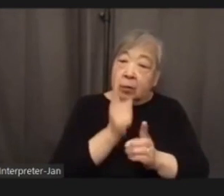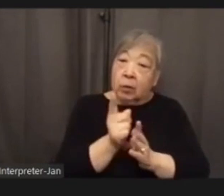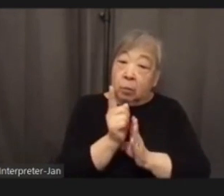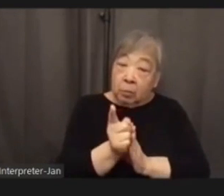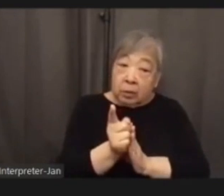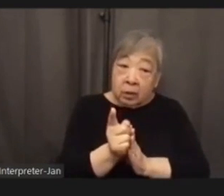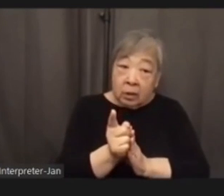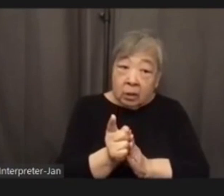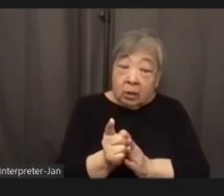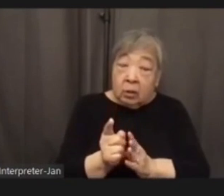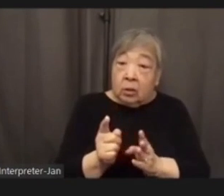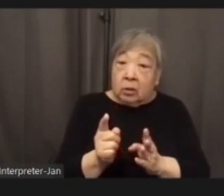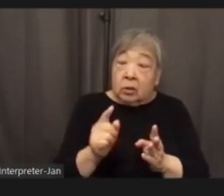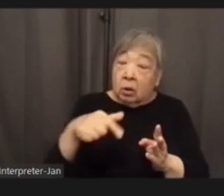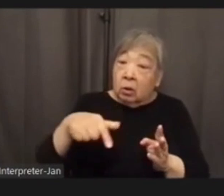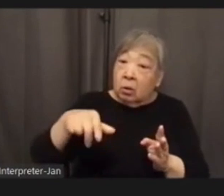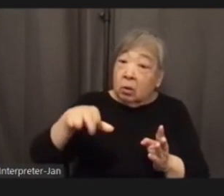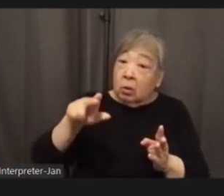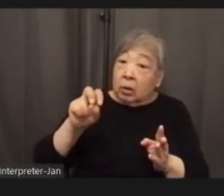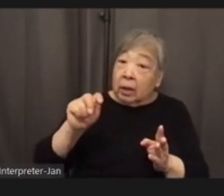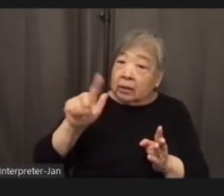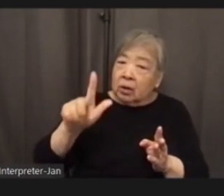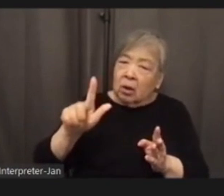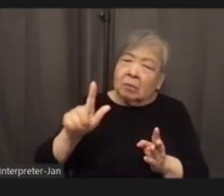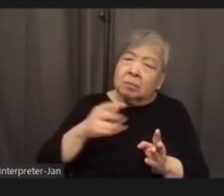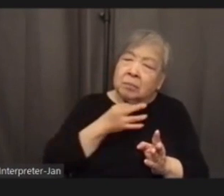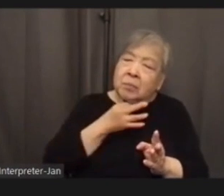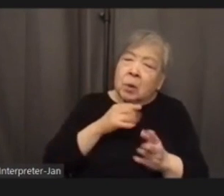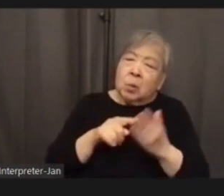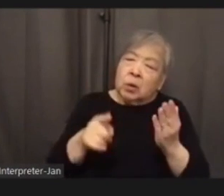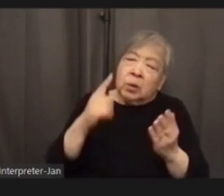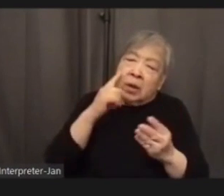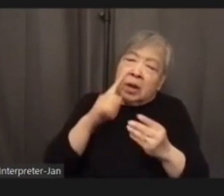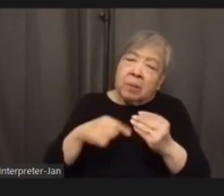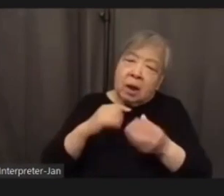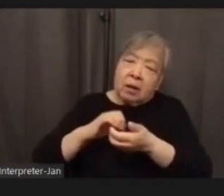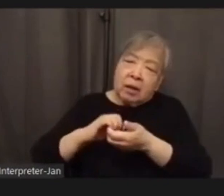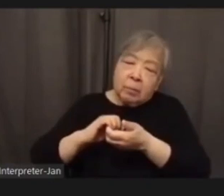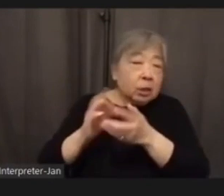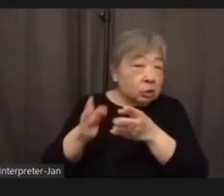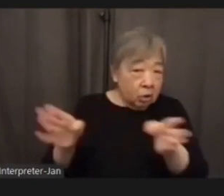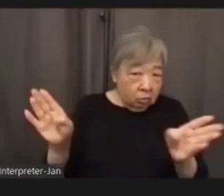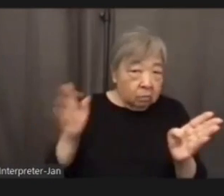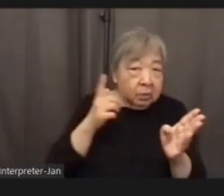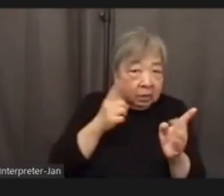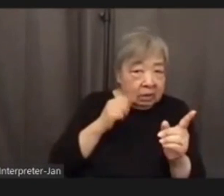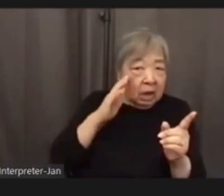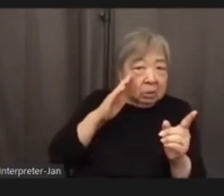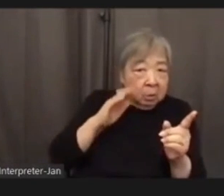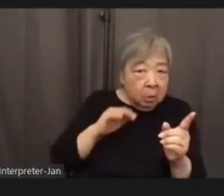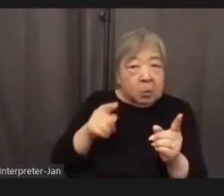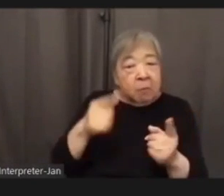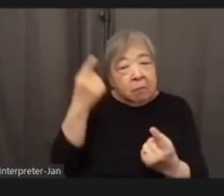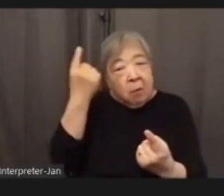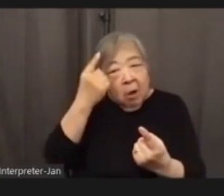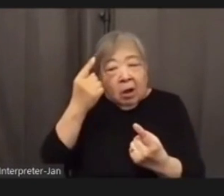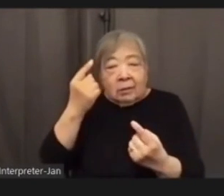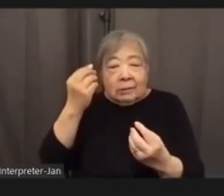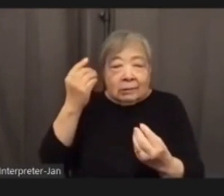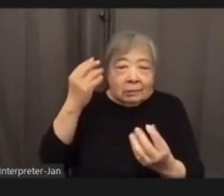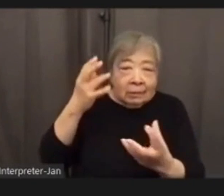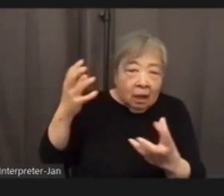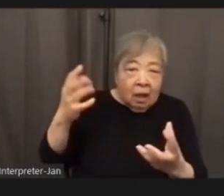Quetzal, could you tell us a bit about how you think about collaboration, you know, generally, because I know you've thought extensively and deeply about